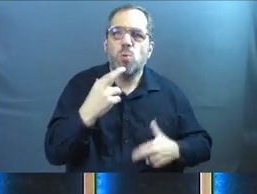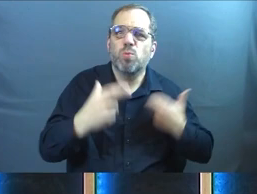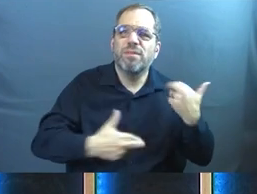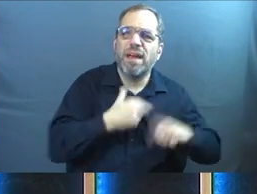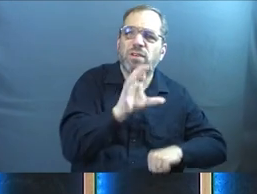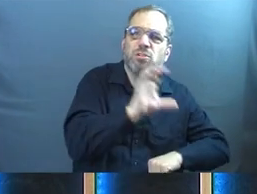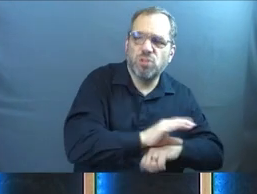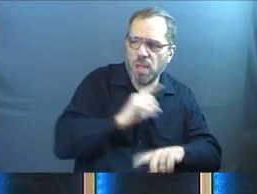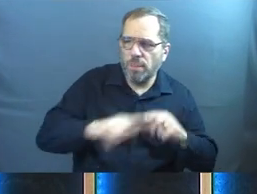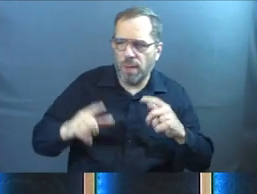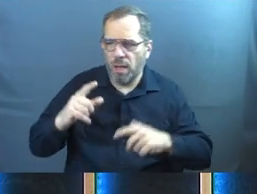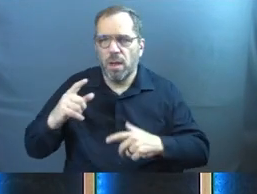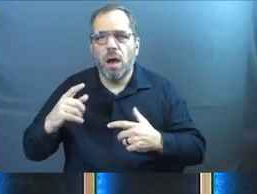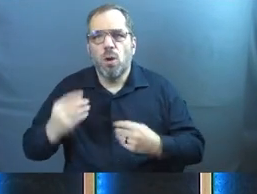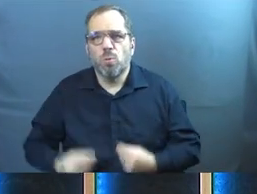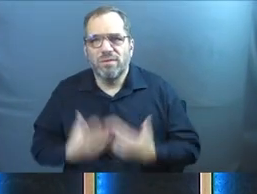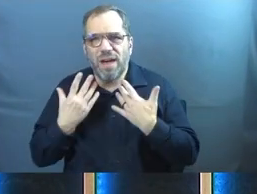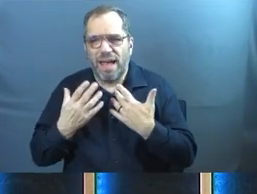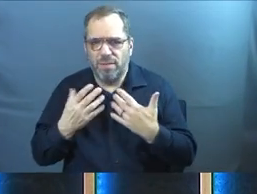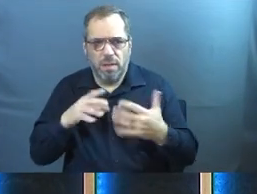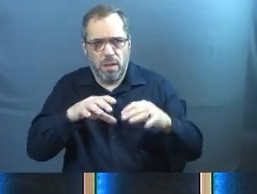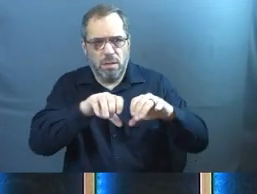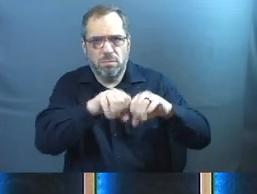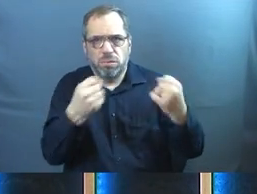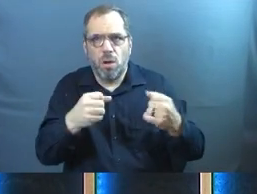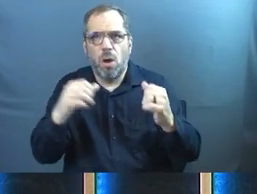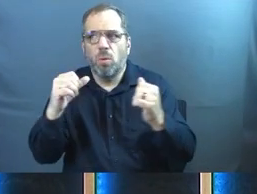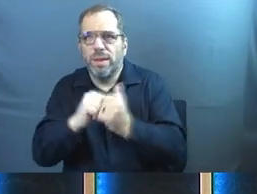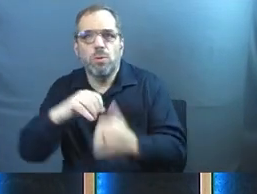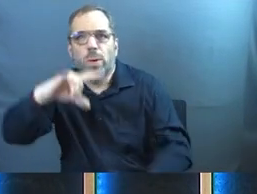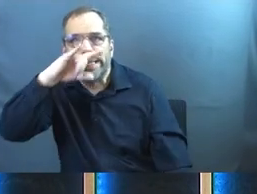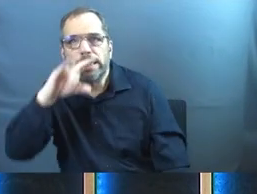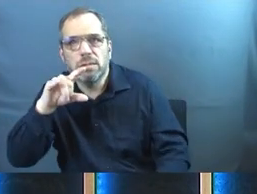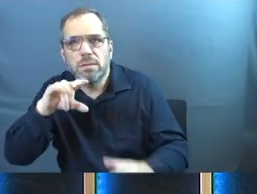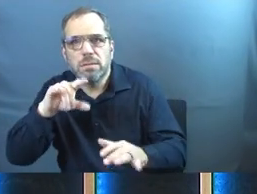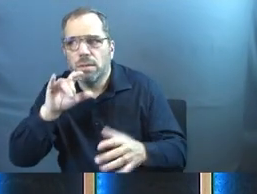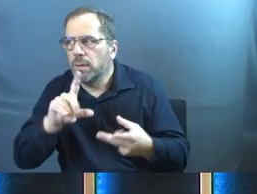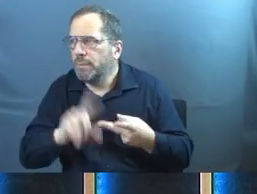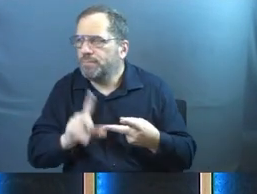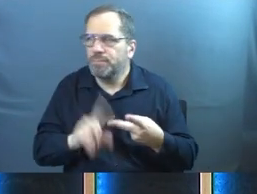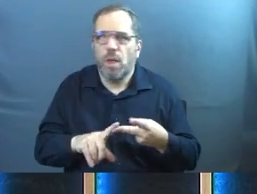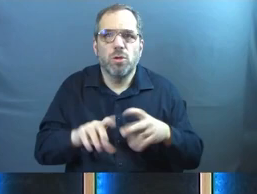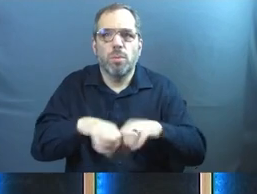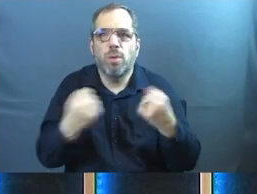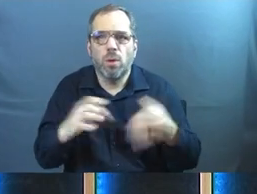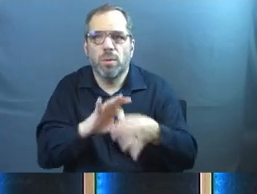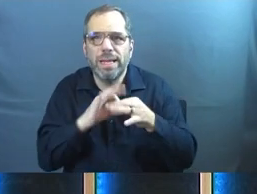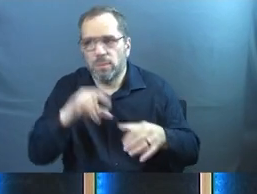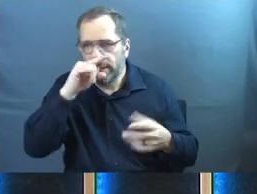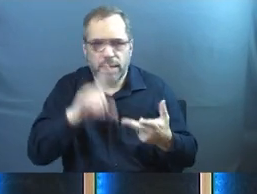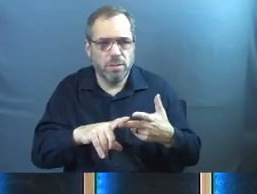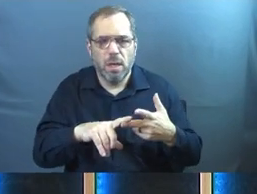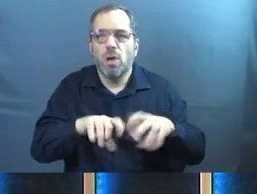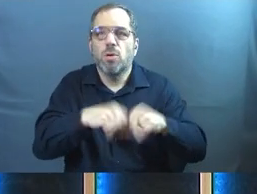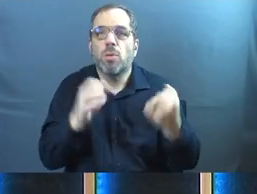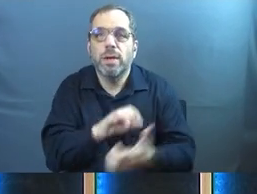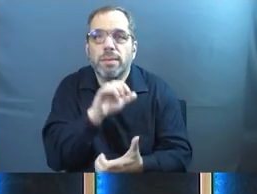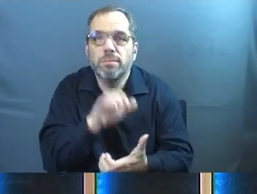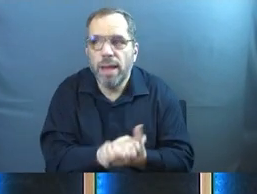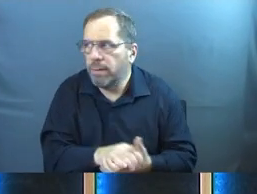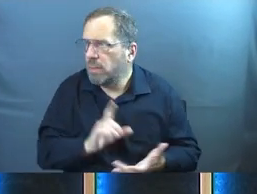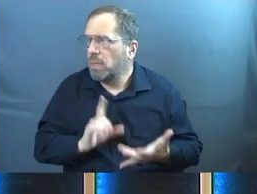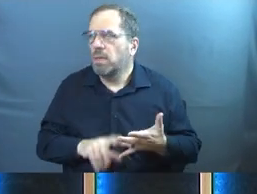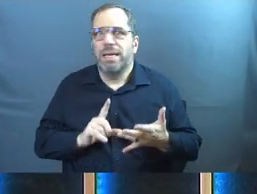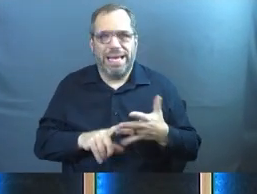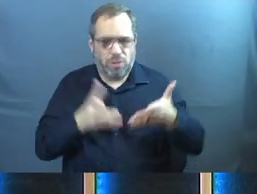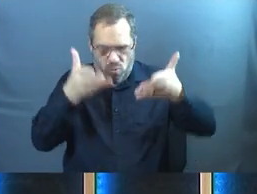This is also for reviving your broken relationship with your kids. This is the same for you reviving your broken marriage. It's